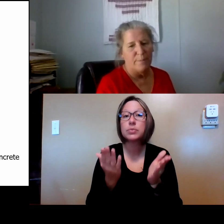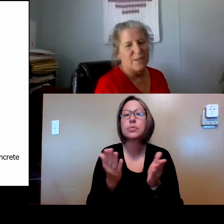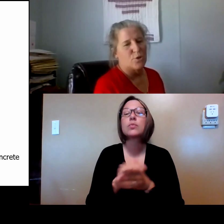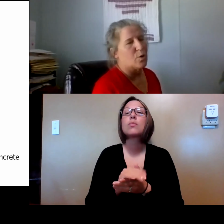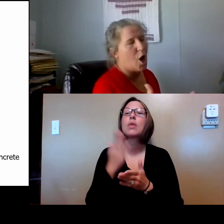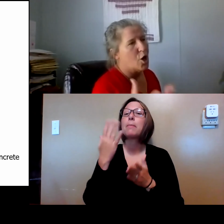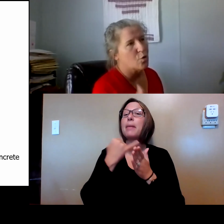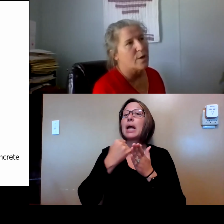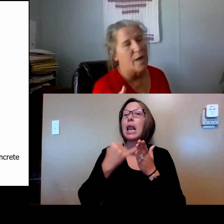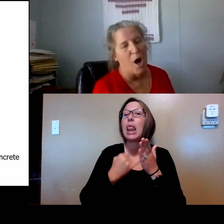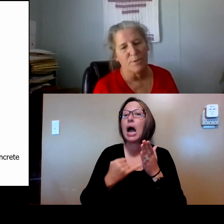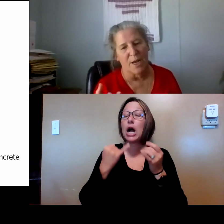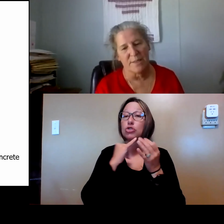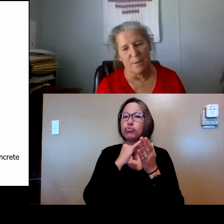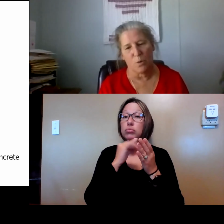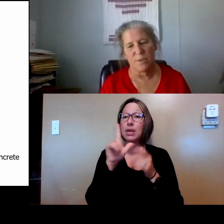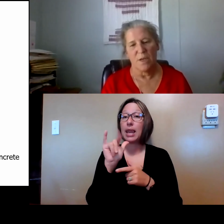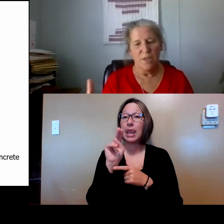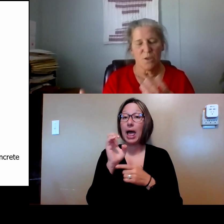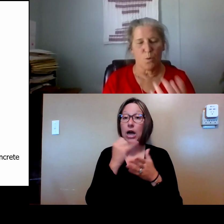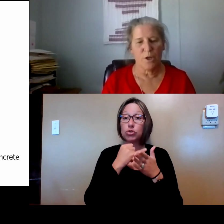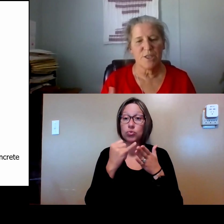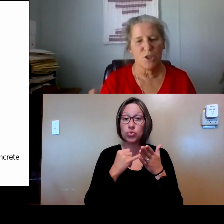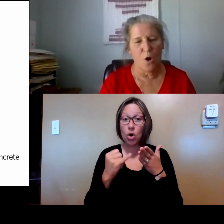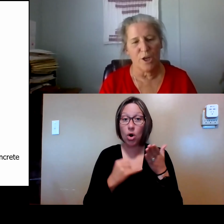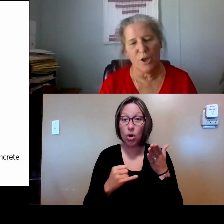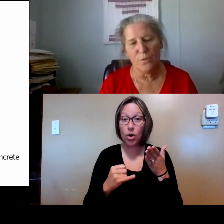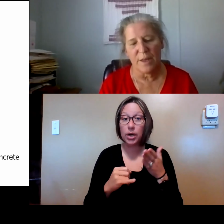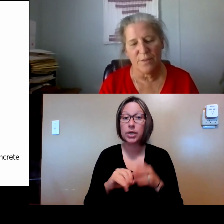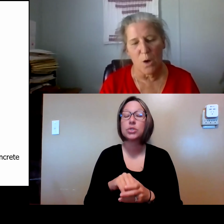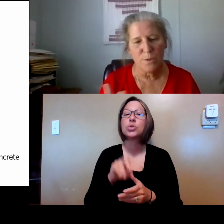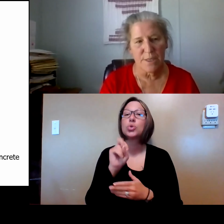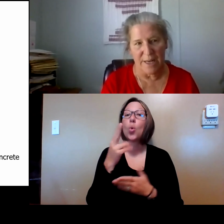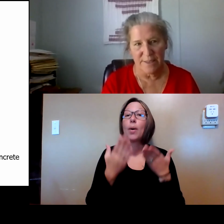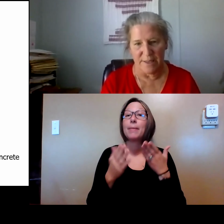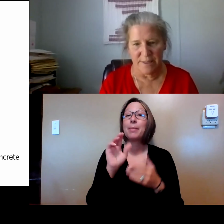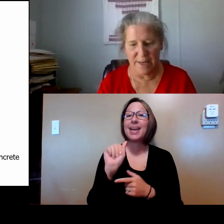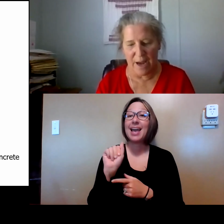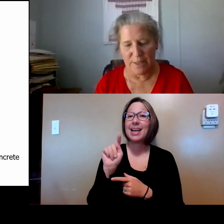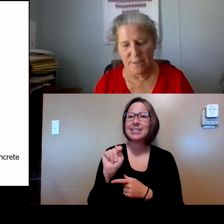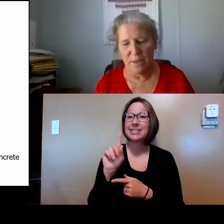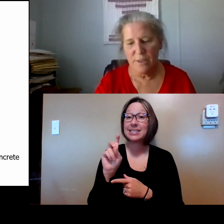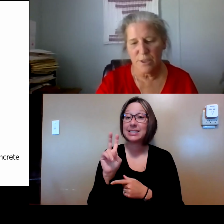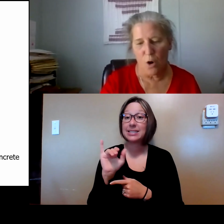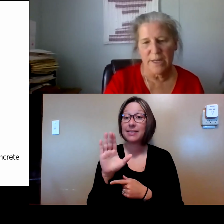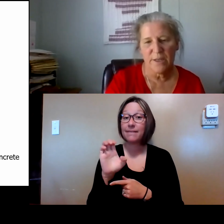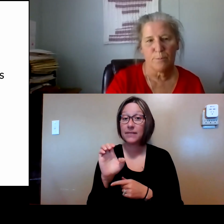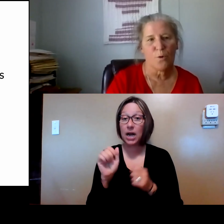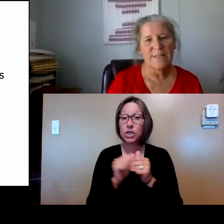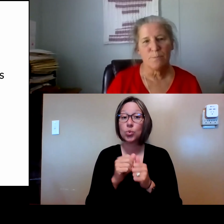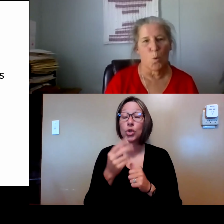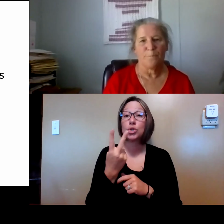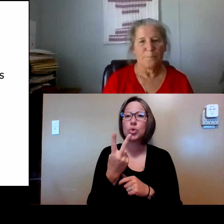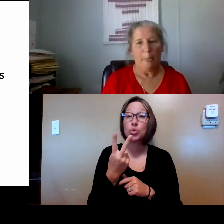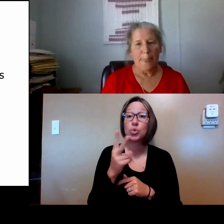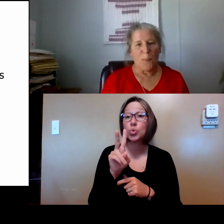3 dimensional concrete object symbols. So we're going to start using those things and see how it's starting to